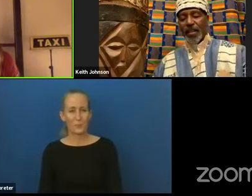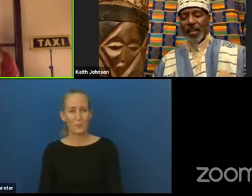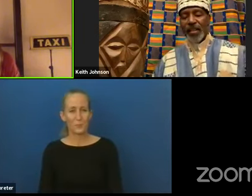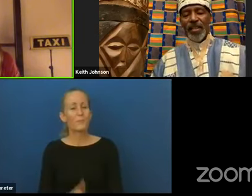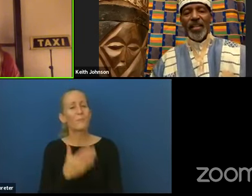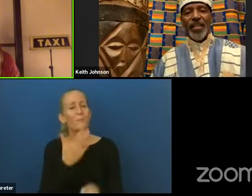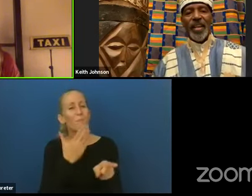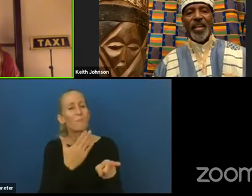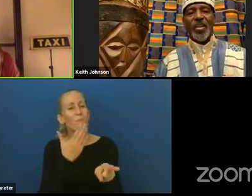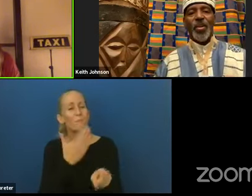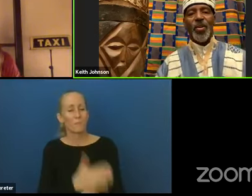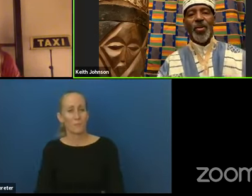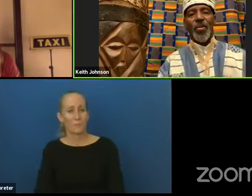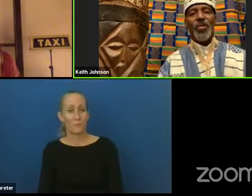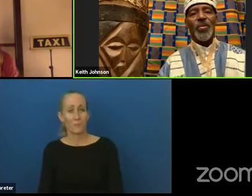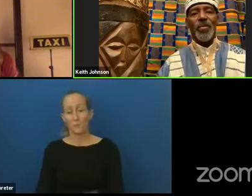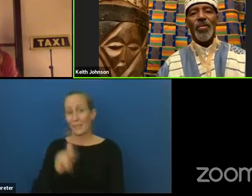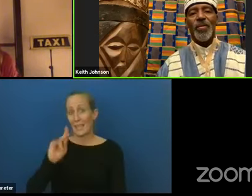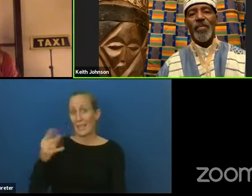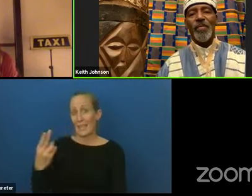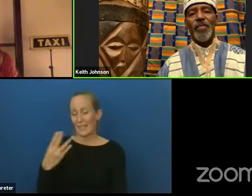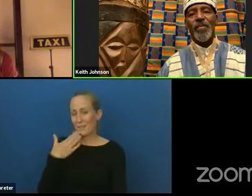Thank you. Thank you.